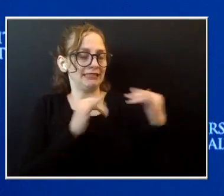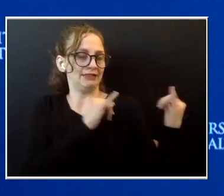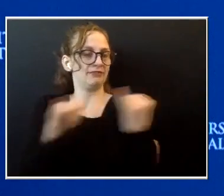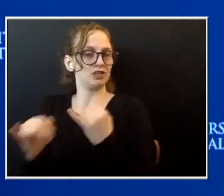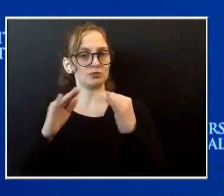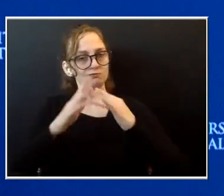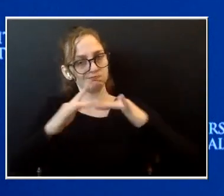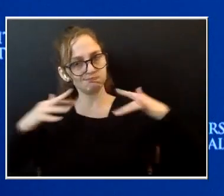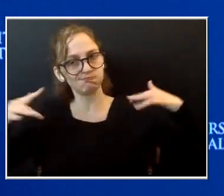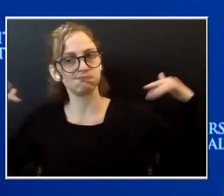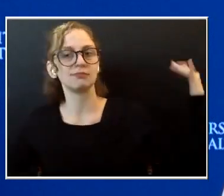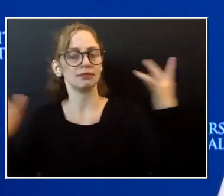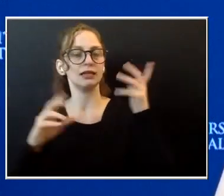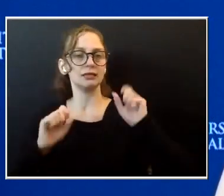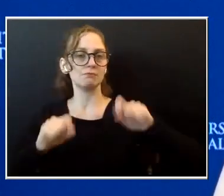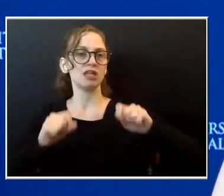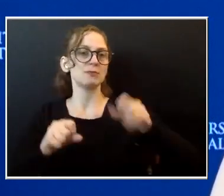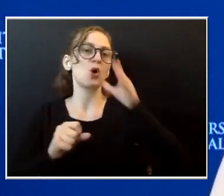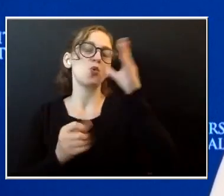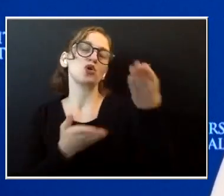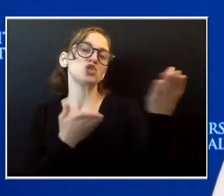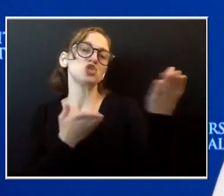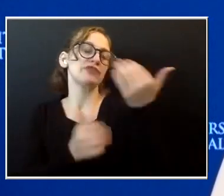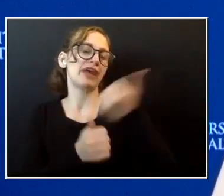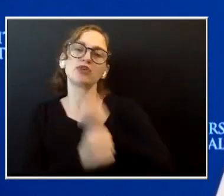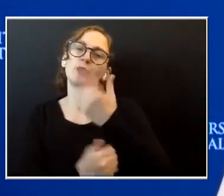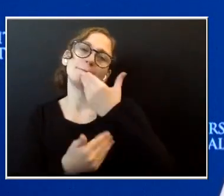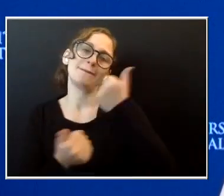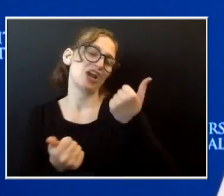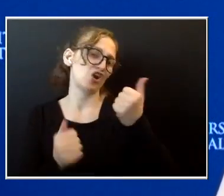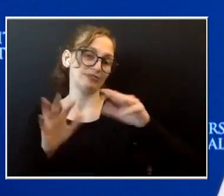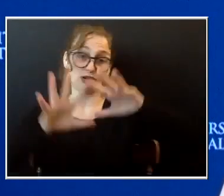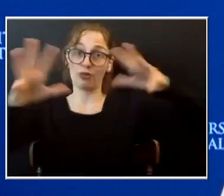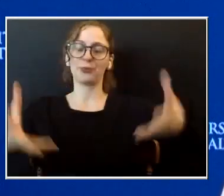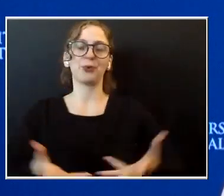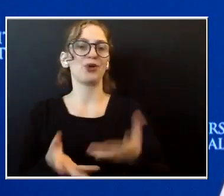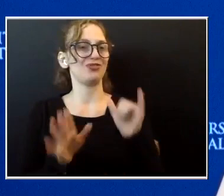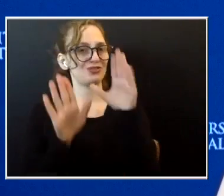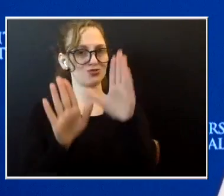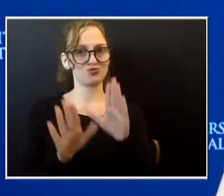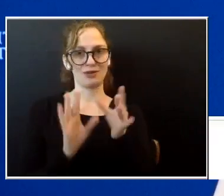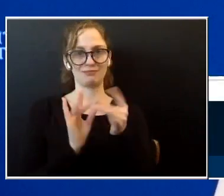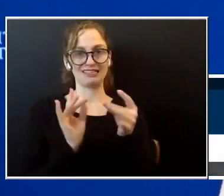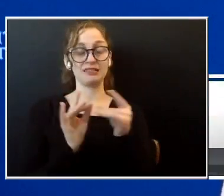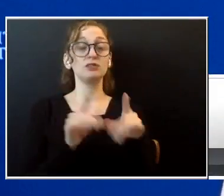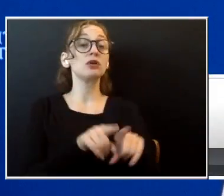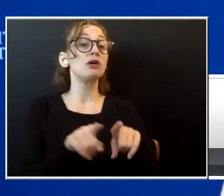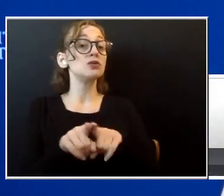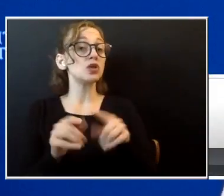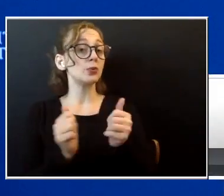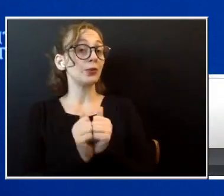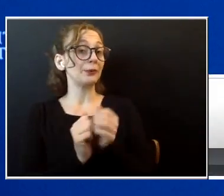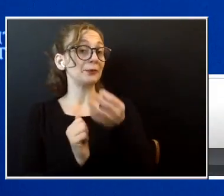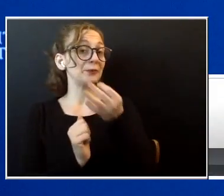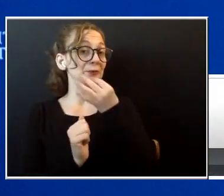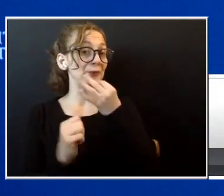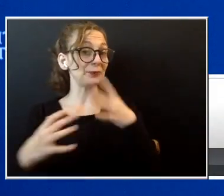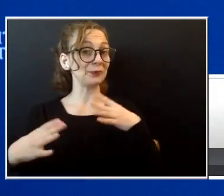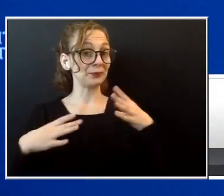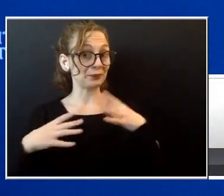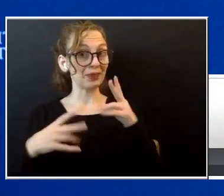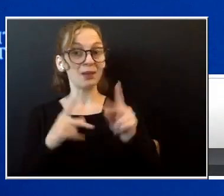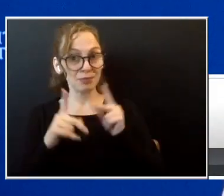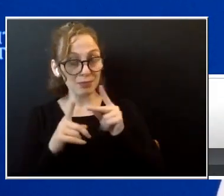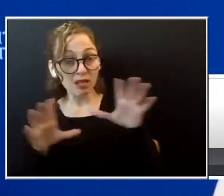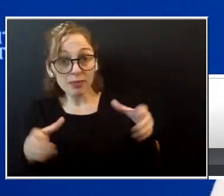our community, our nation, our world. So I think that's a great message. In addition, with the holidays coming up and people have been getting together, will continue to be